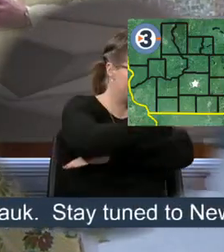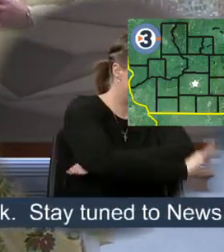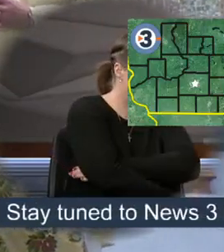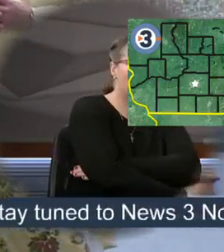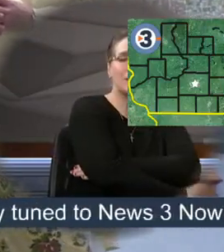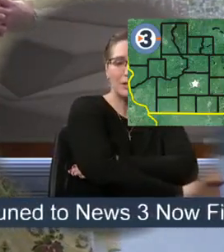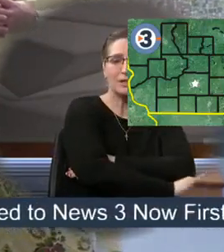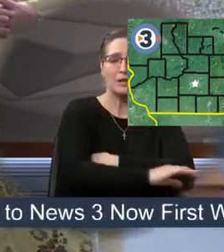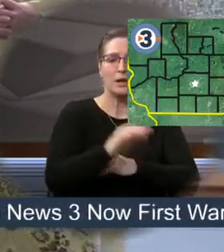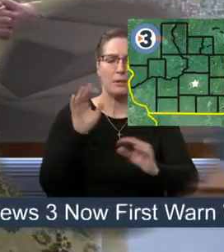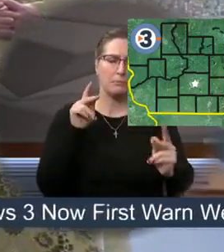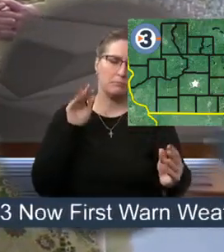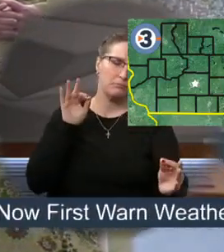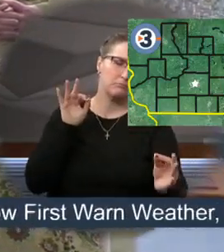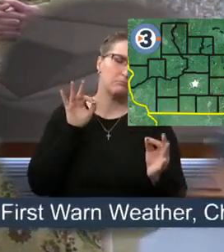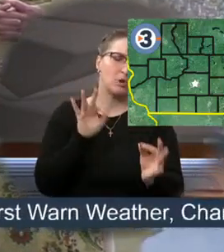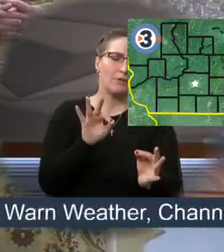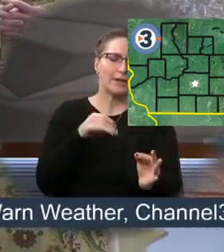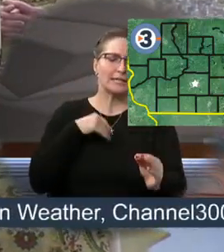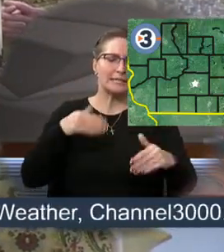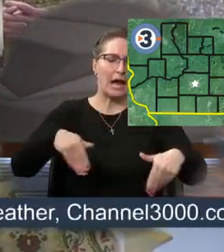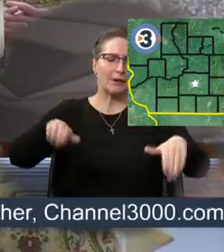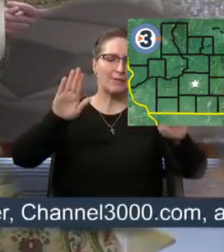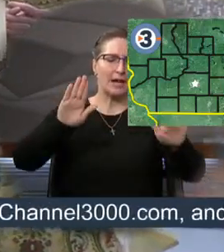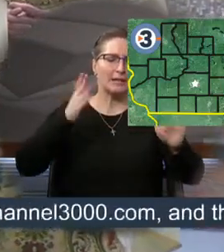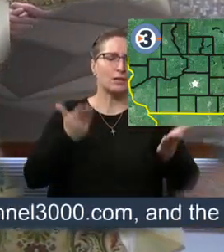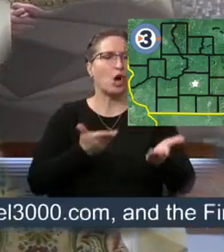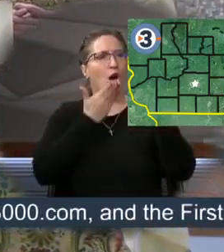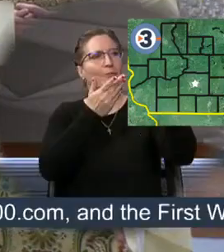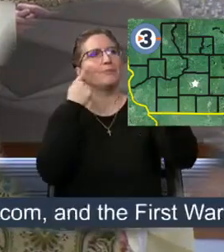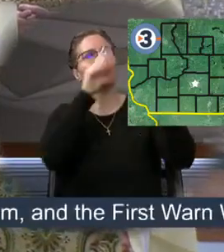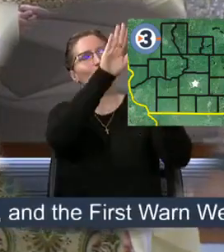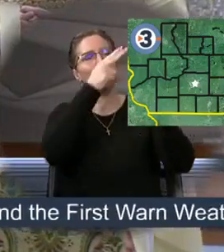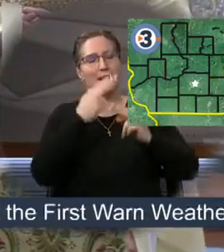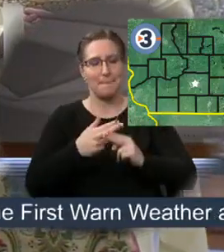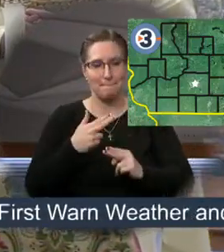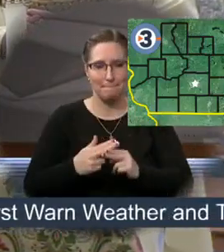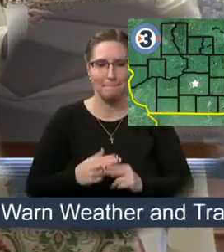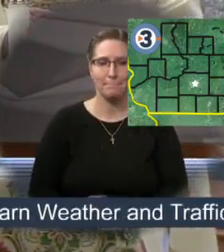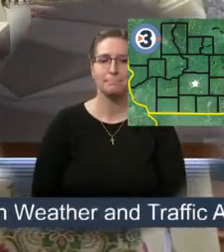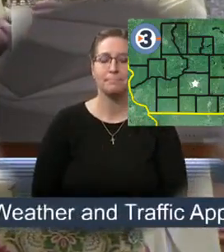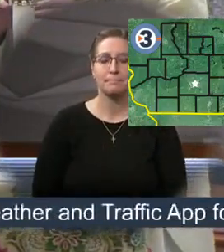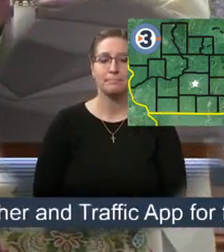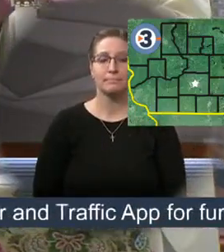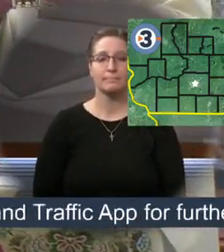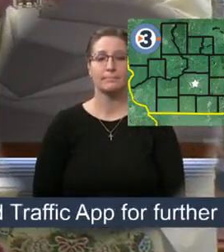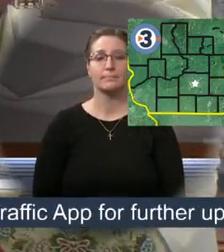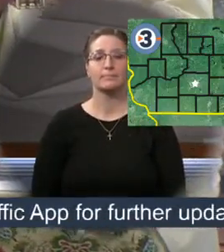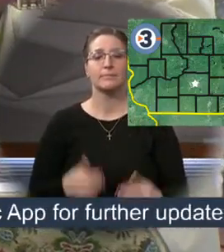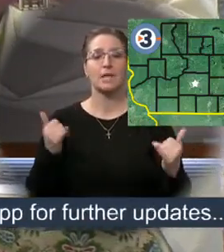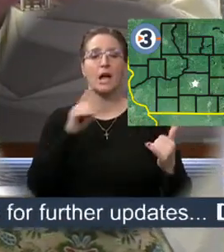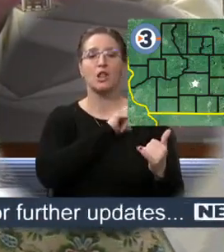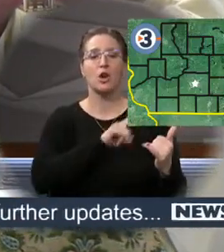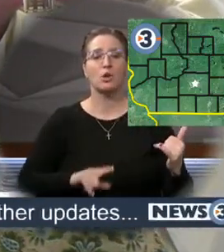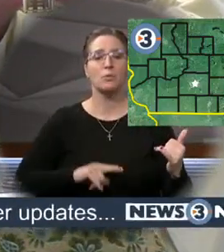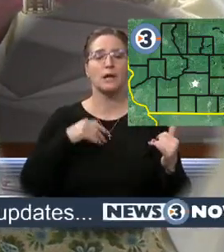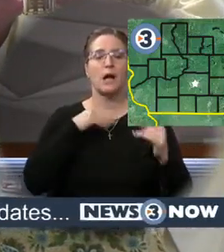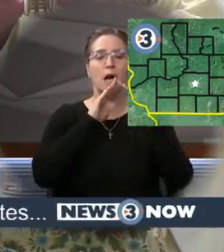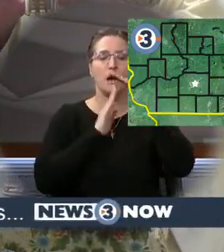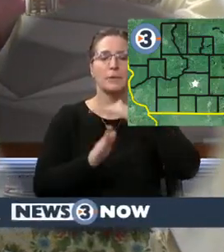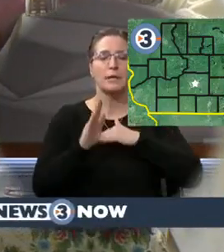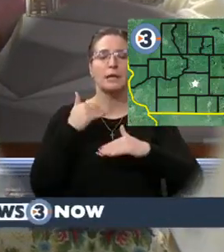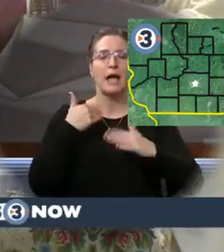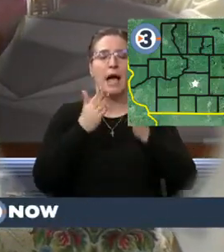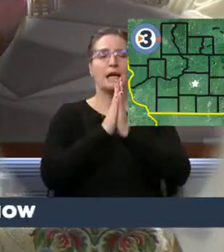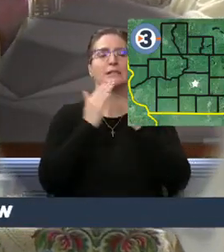setting, a pure sacrifice may be offered to your name. Therefore, O Lord, we humbly implore